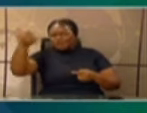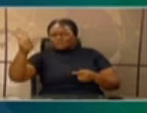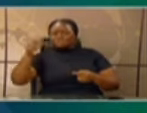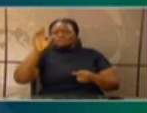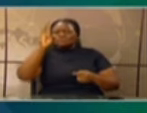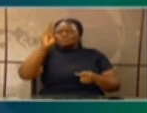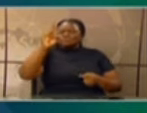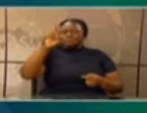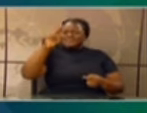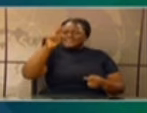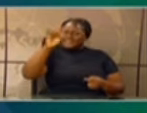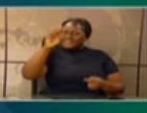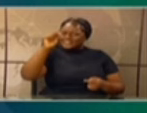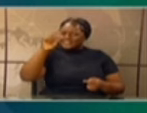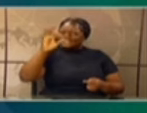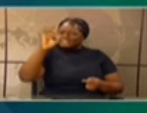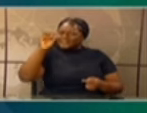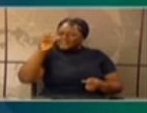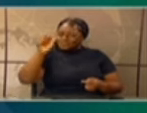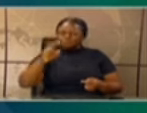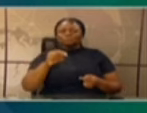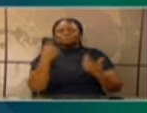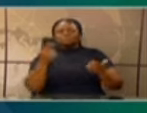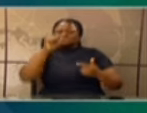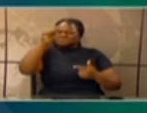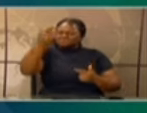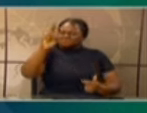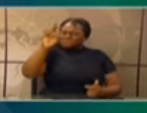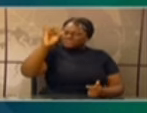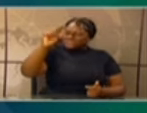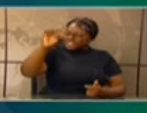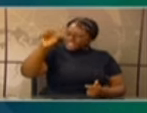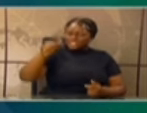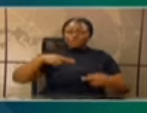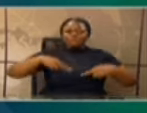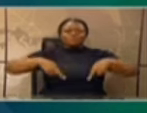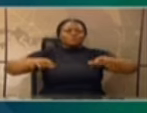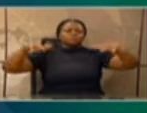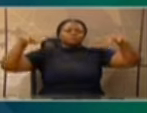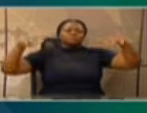to Guinea. Na ye ko Ghana, Guinea, Mali. Na kwa na ye fe. Timi ne mwa.